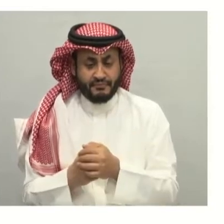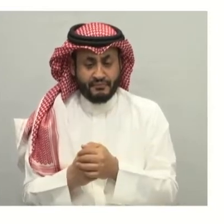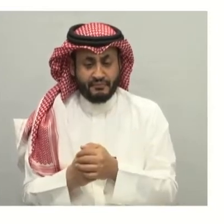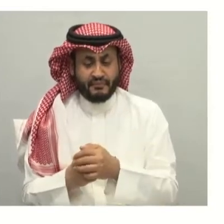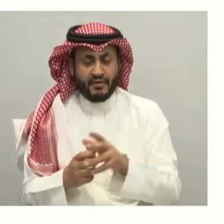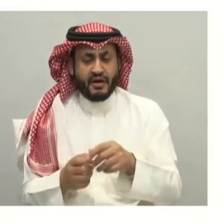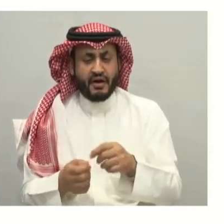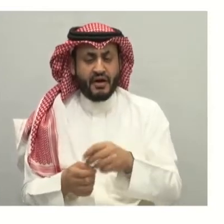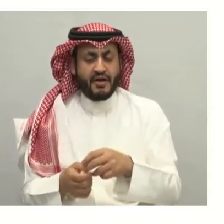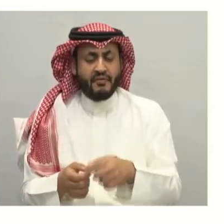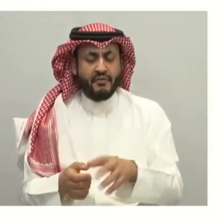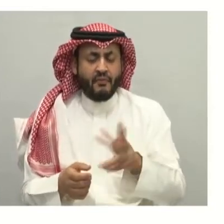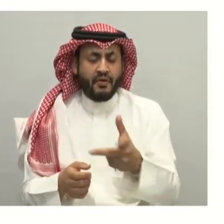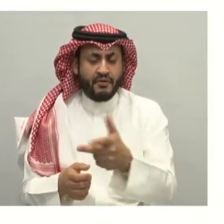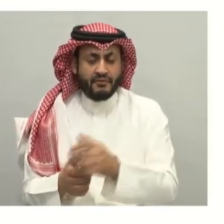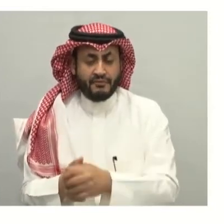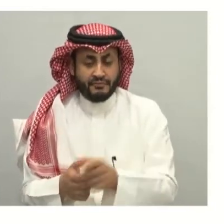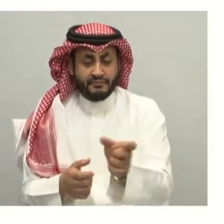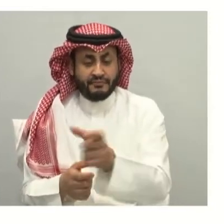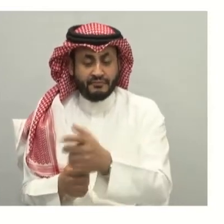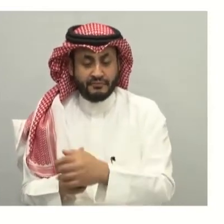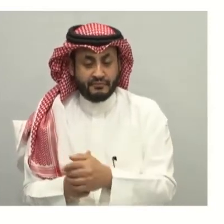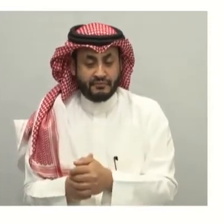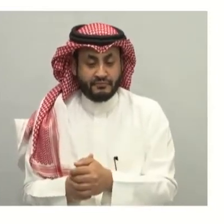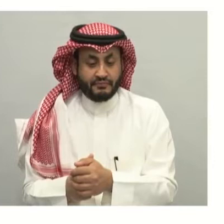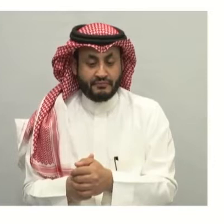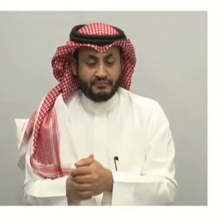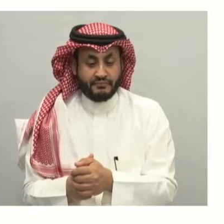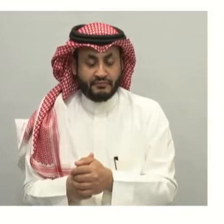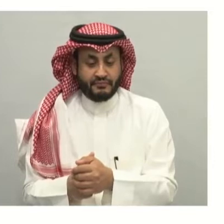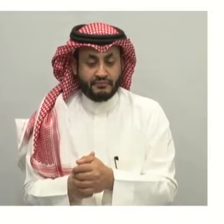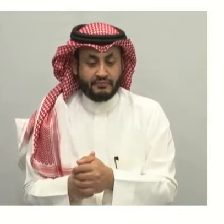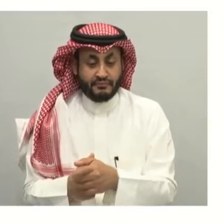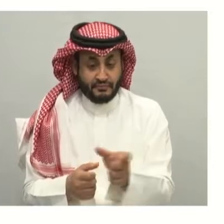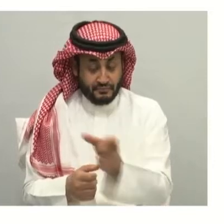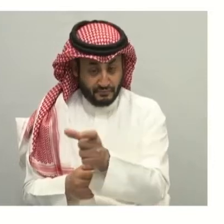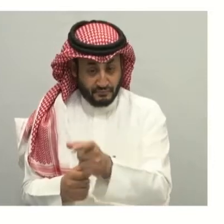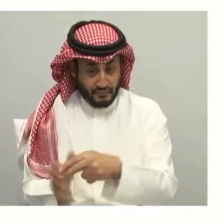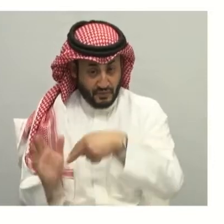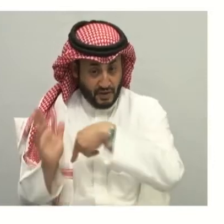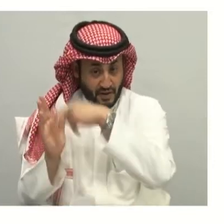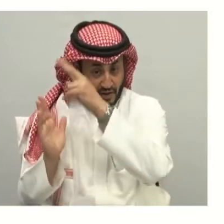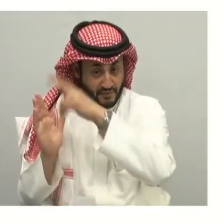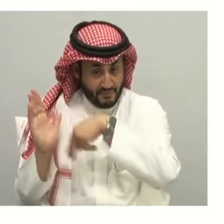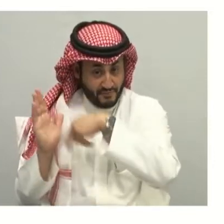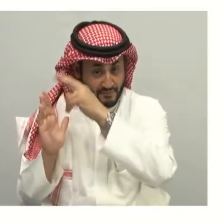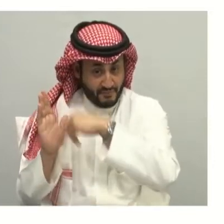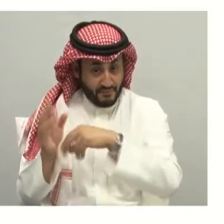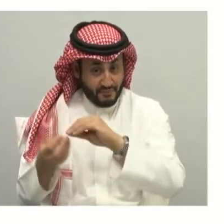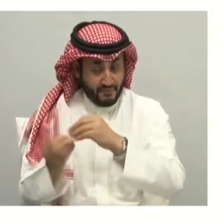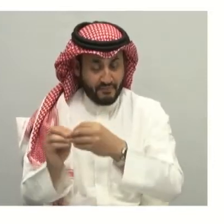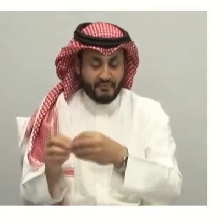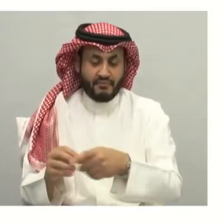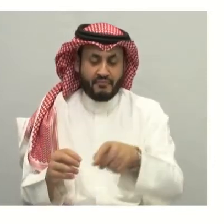and what. Here we have white rice. But over here we have the color white.